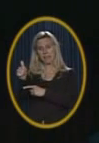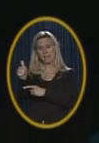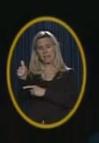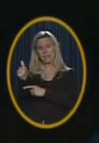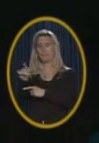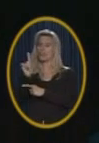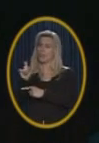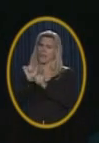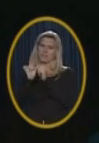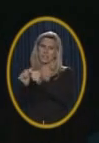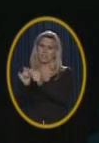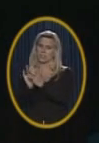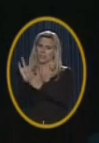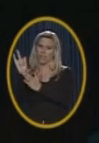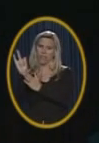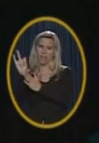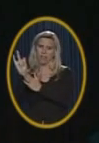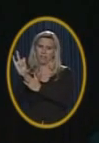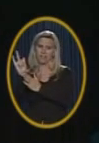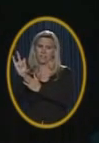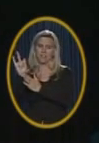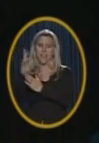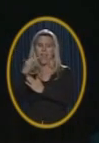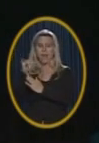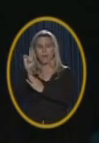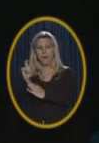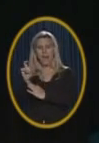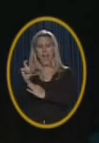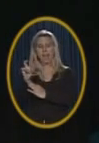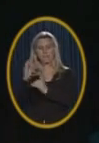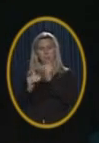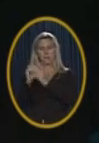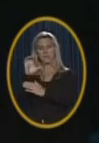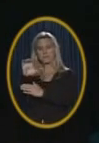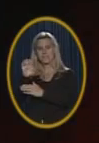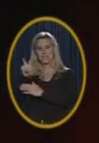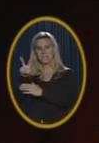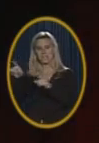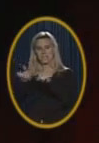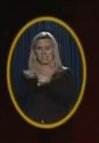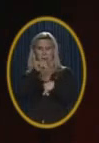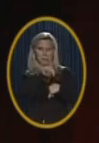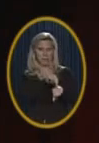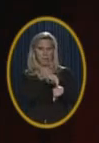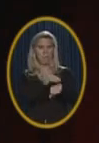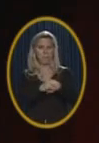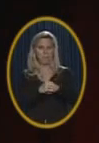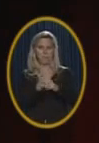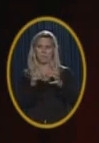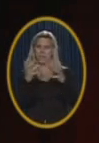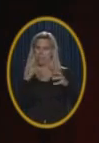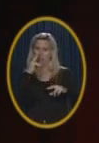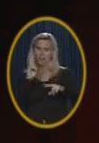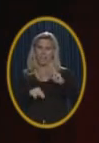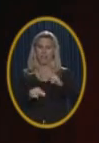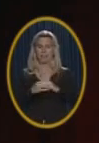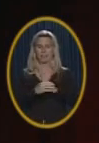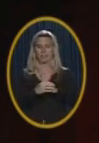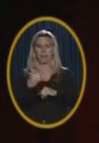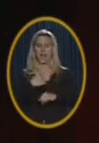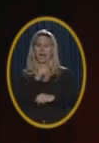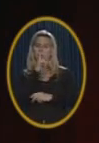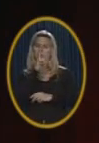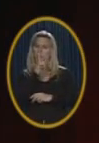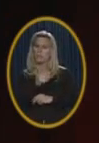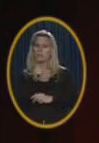we're going to have to keep flying it, and we're going to have to build a crew exploration vehicle at the same time. It's going to be a lot of fun, and I